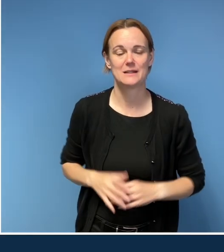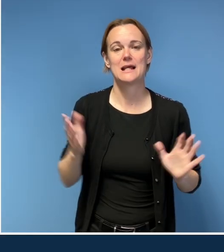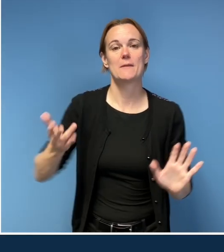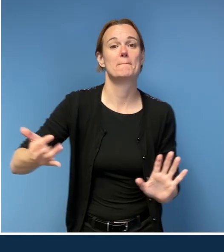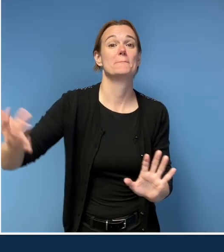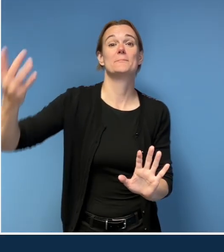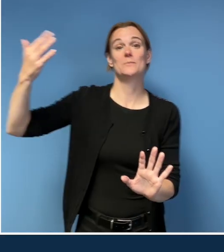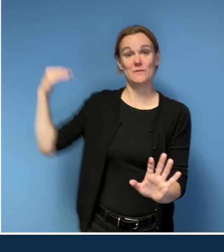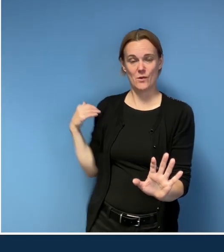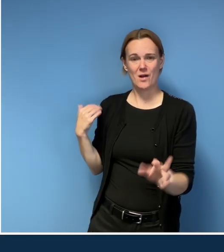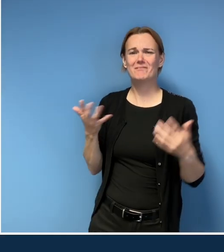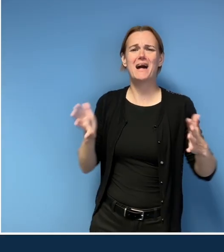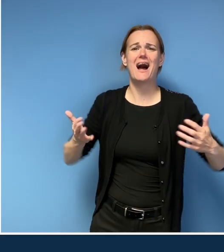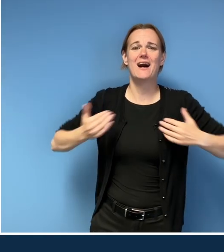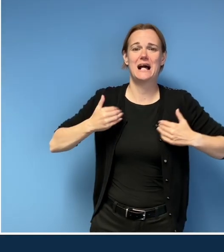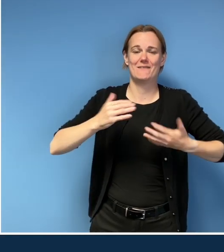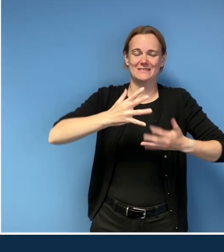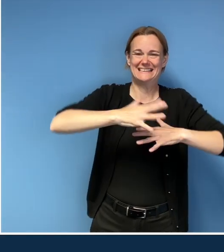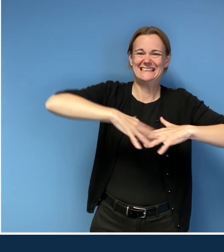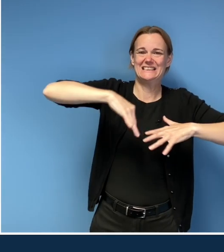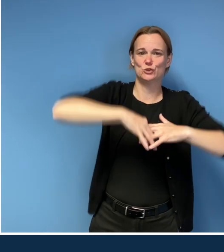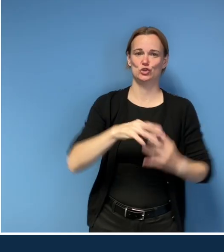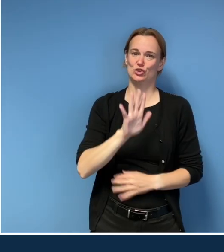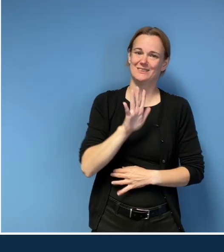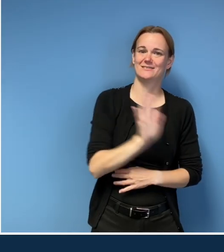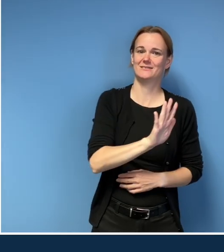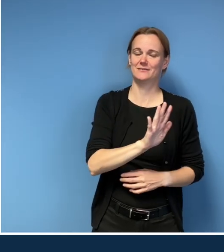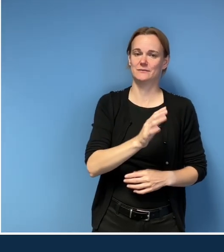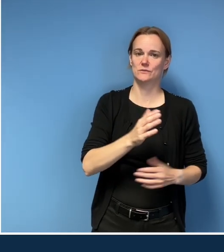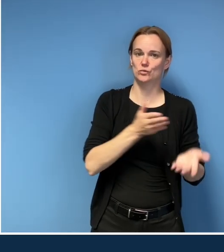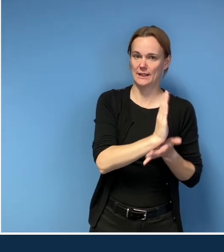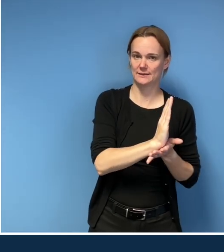our Indigenous inherent rights that, from our own spiritual